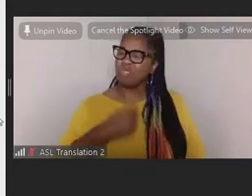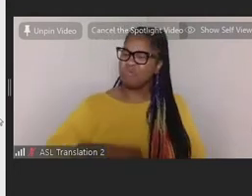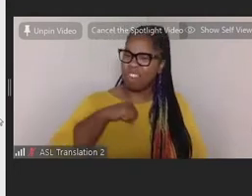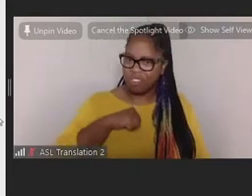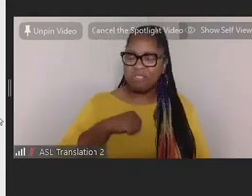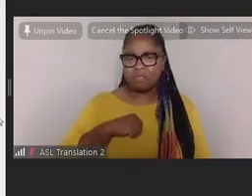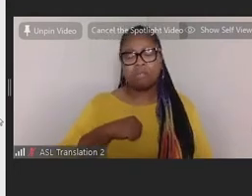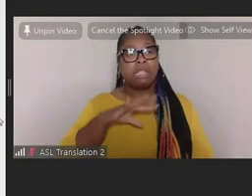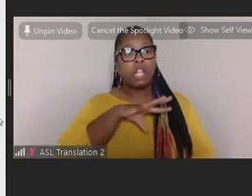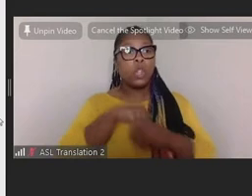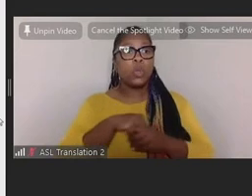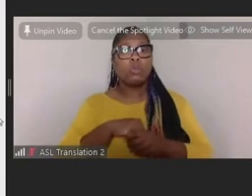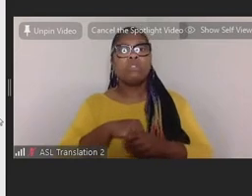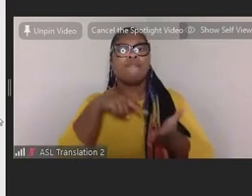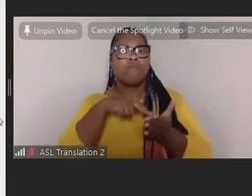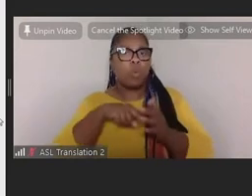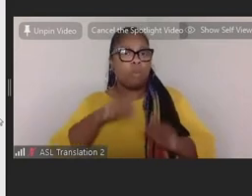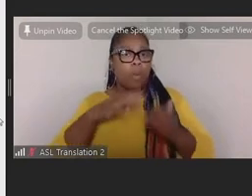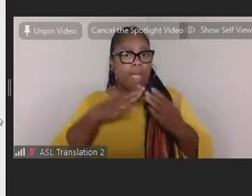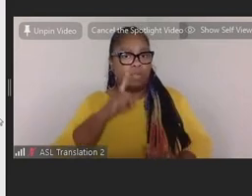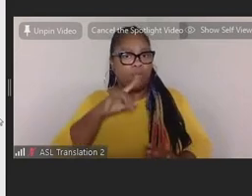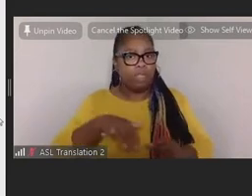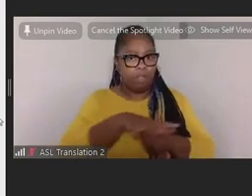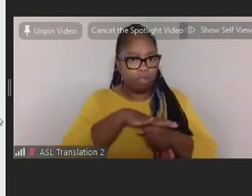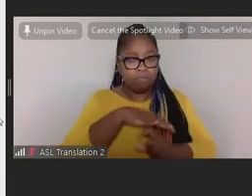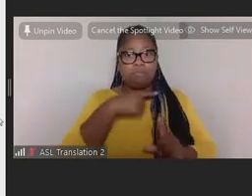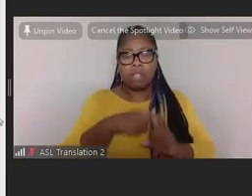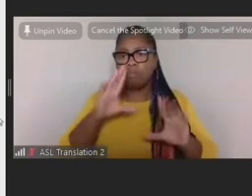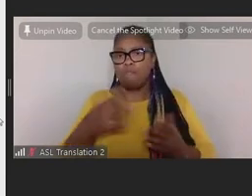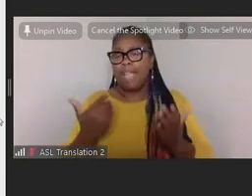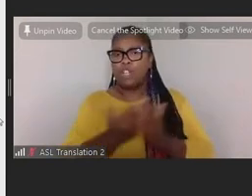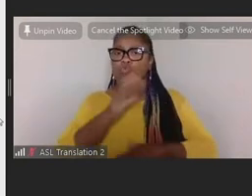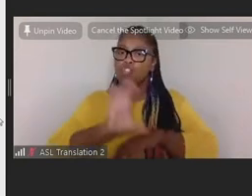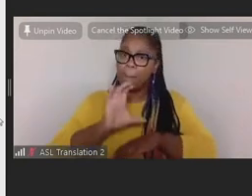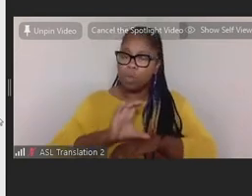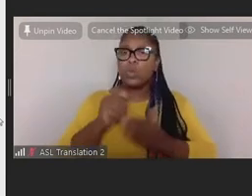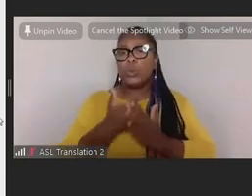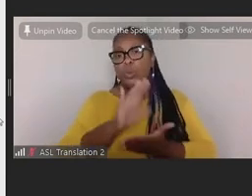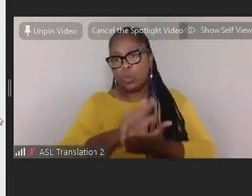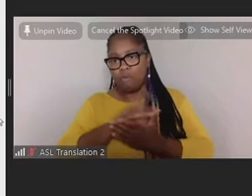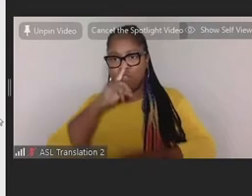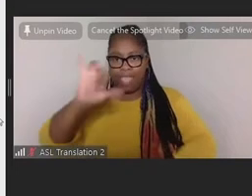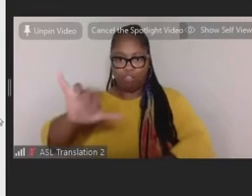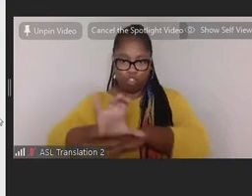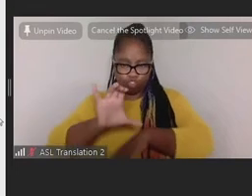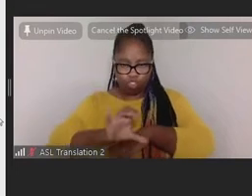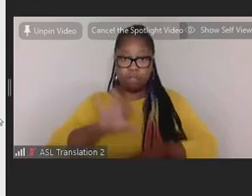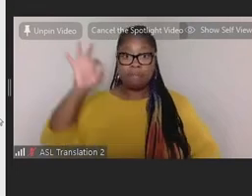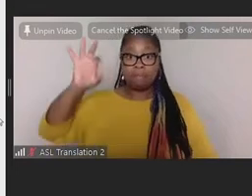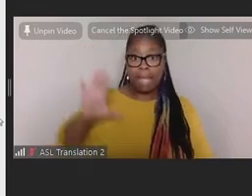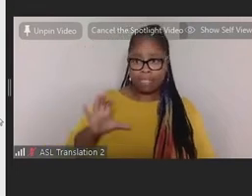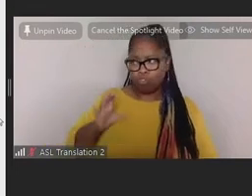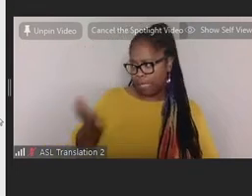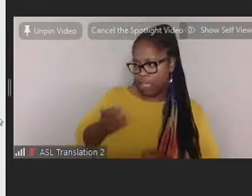includes much needed affordable housing for the area, as well as a new chapel and school for the church. The pastor, who